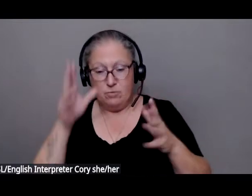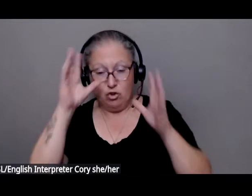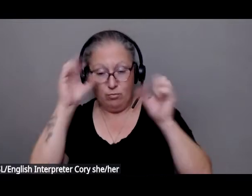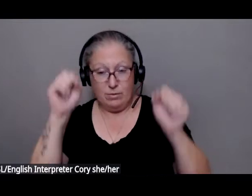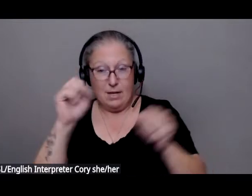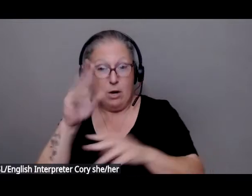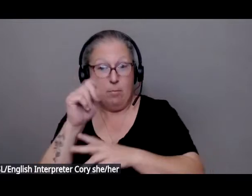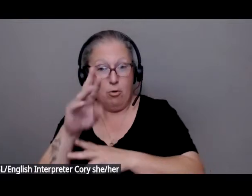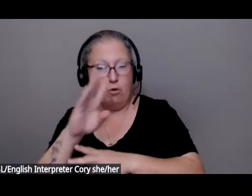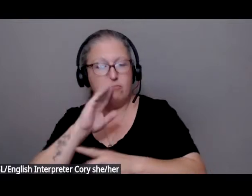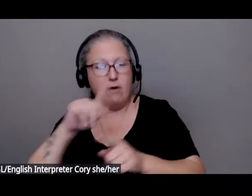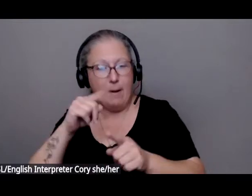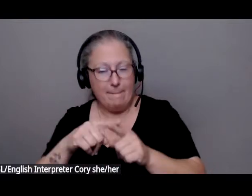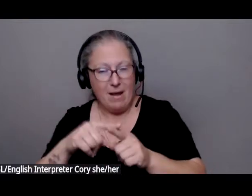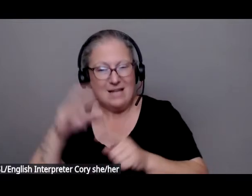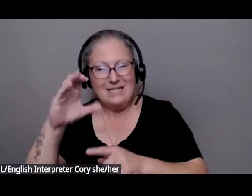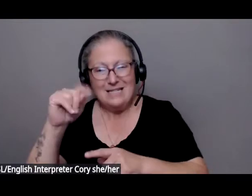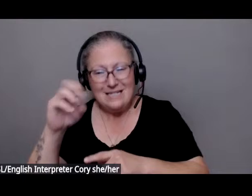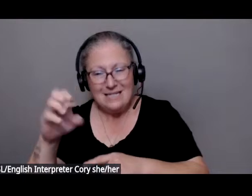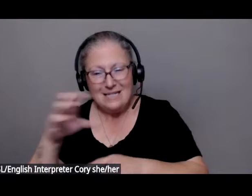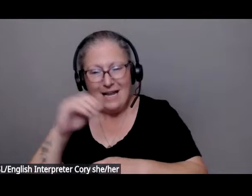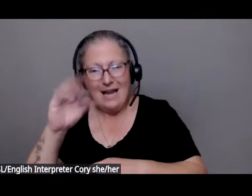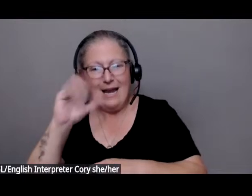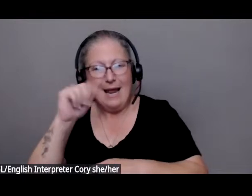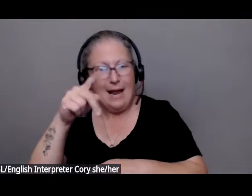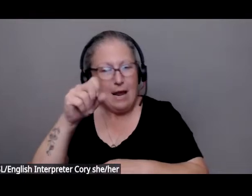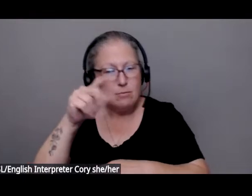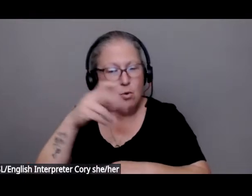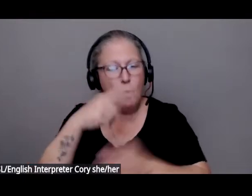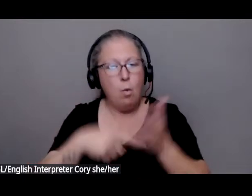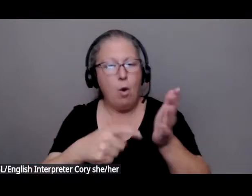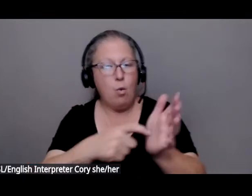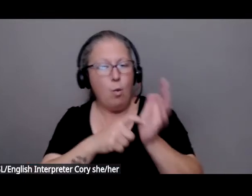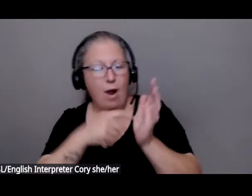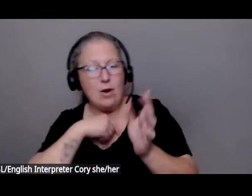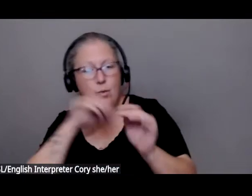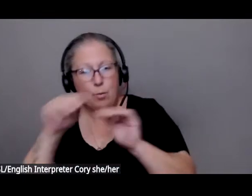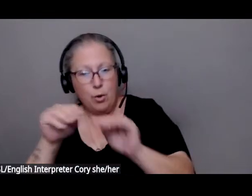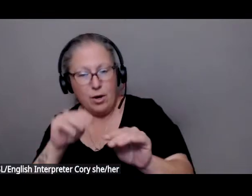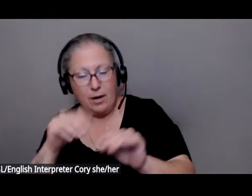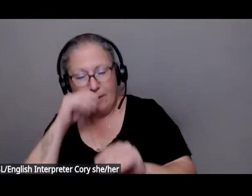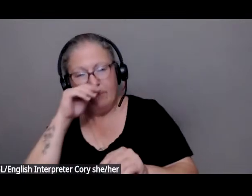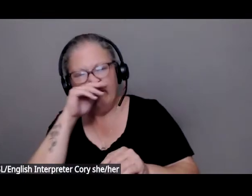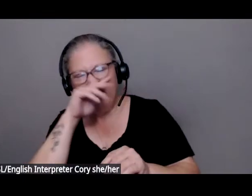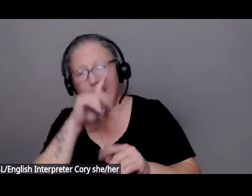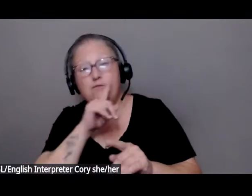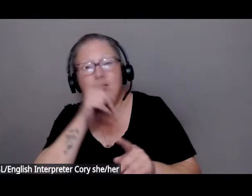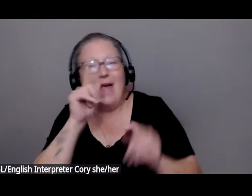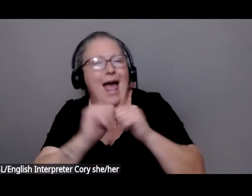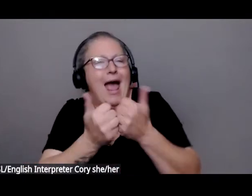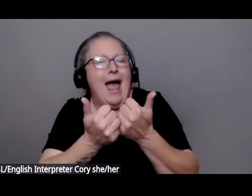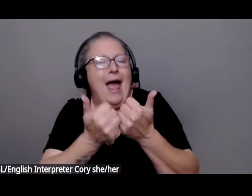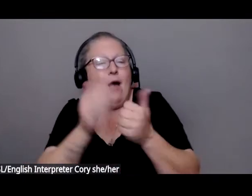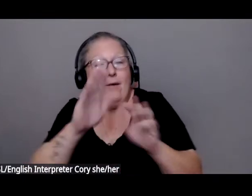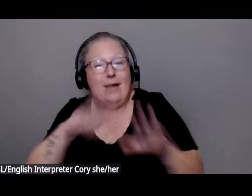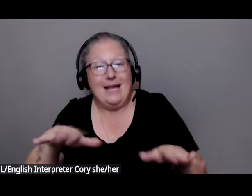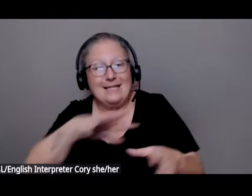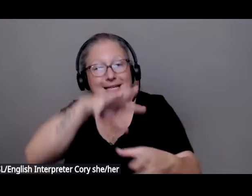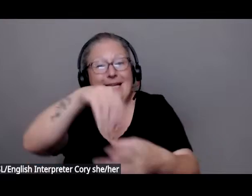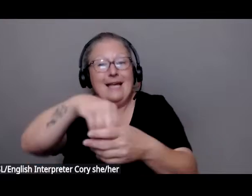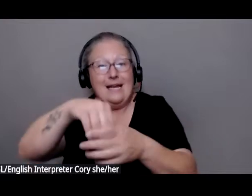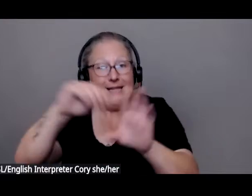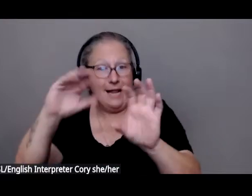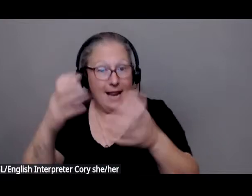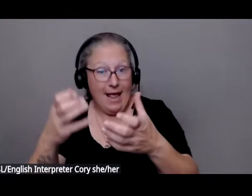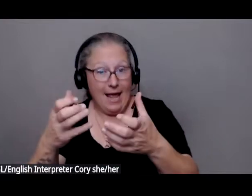were talking about with CTE and the capstones and the requirements that we're putting in, it really is, how do we get kids engaged in these